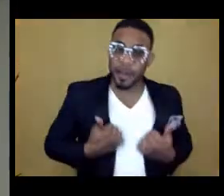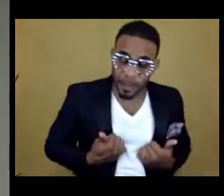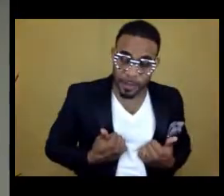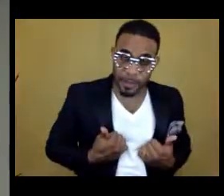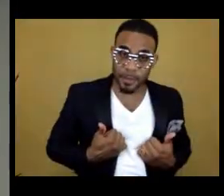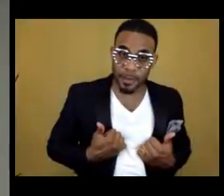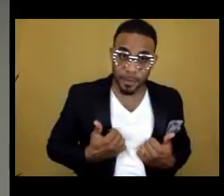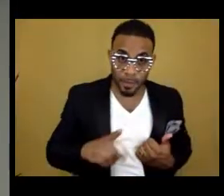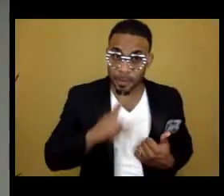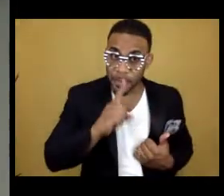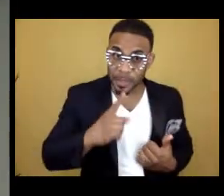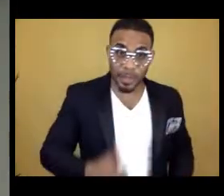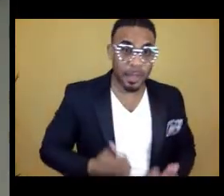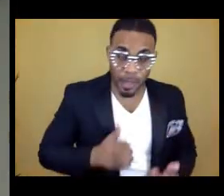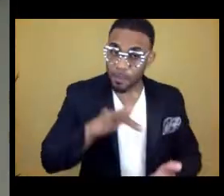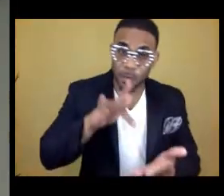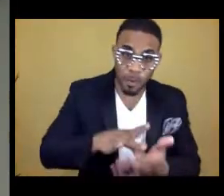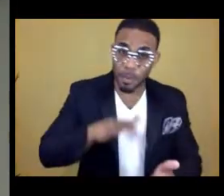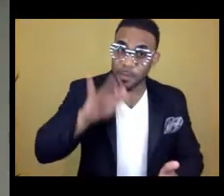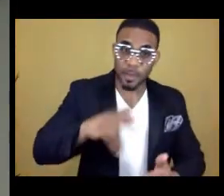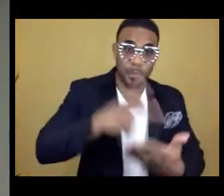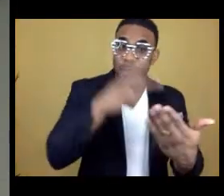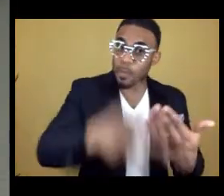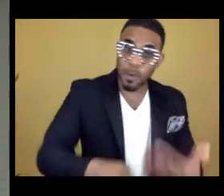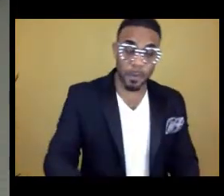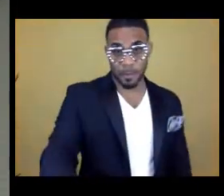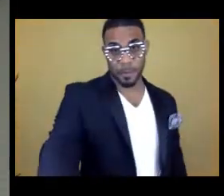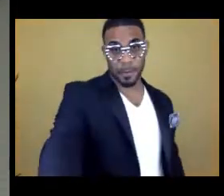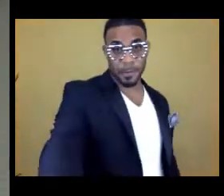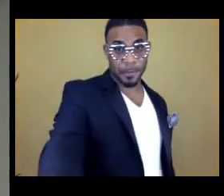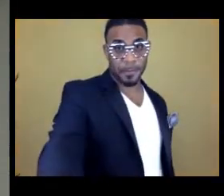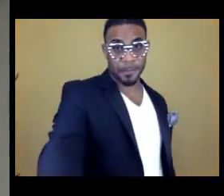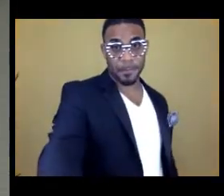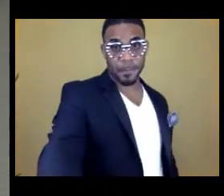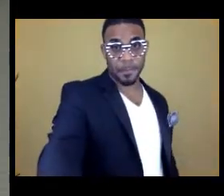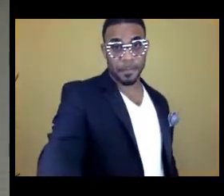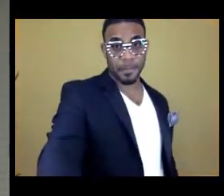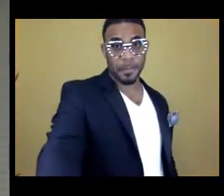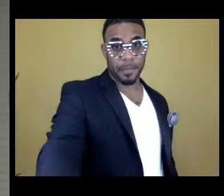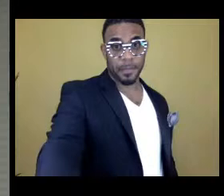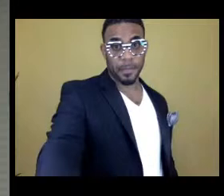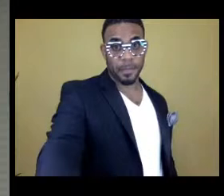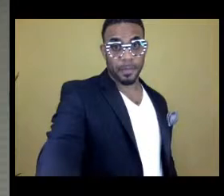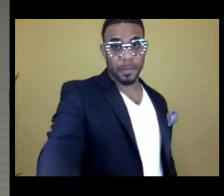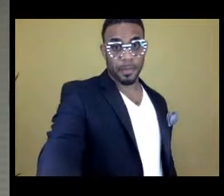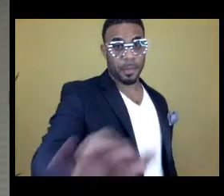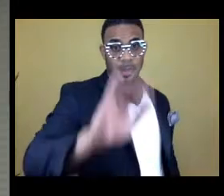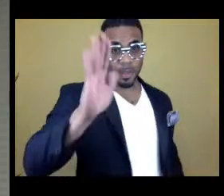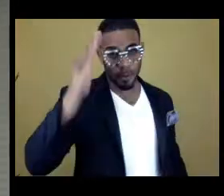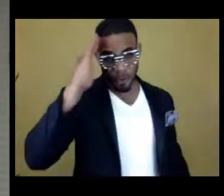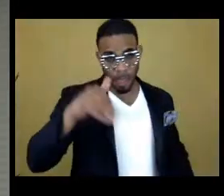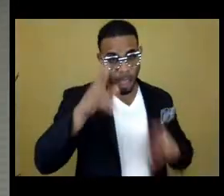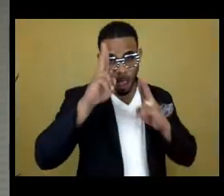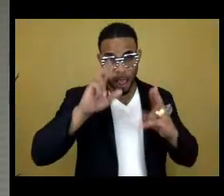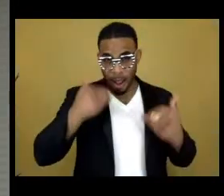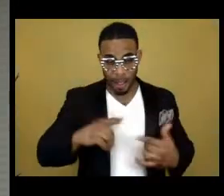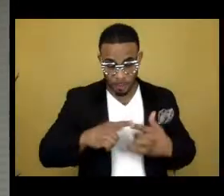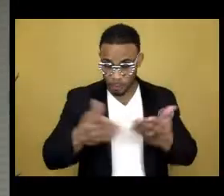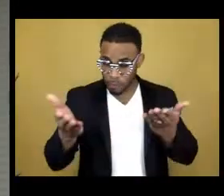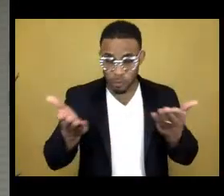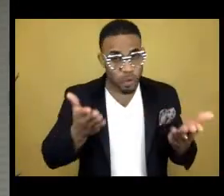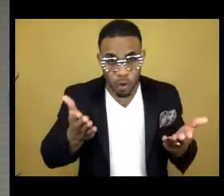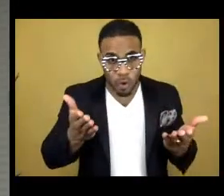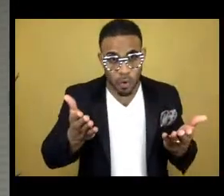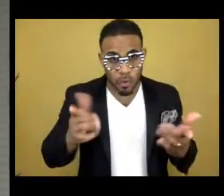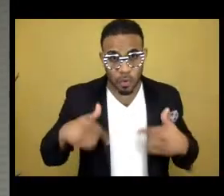and for being the life source of this program. You will never know how honored I am to serve and